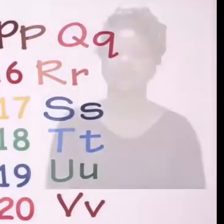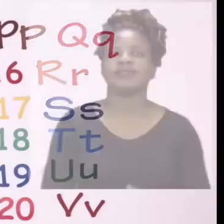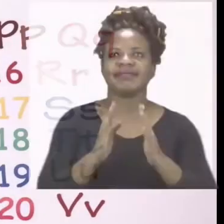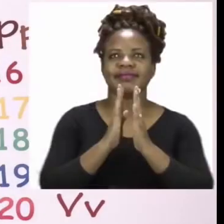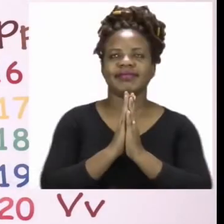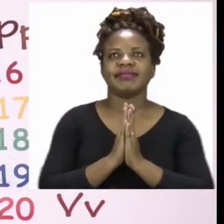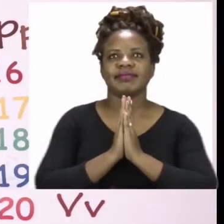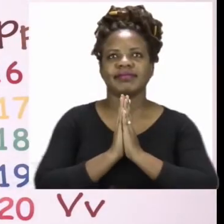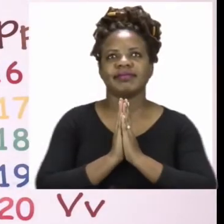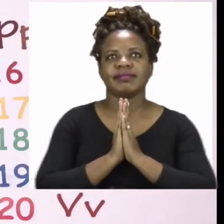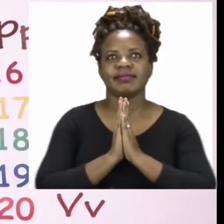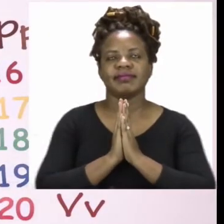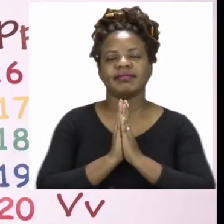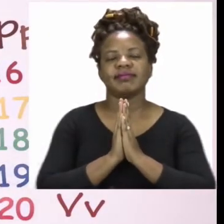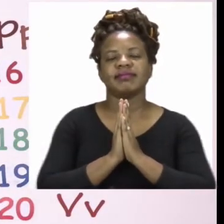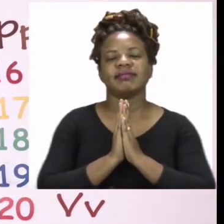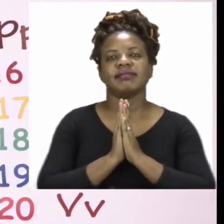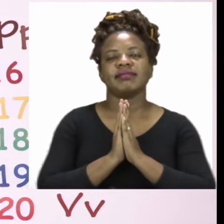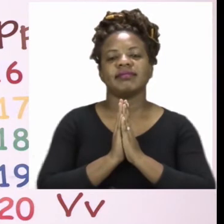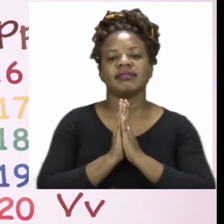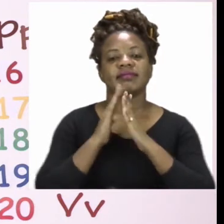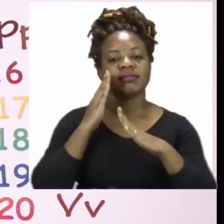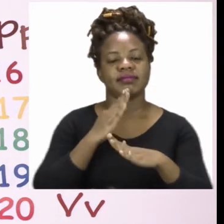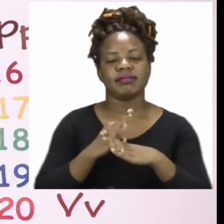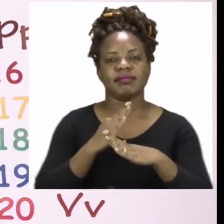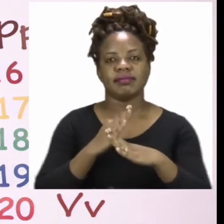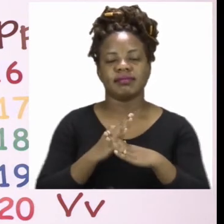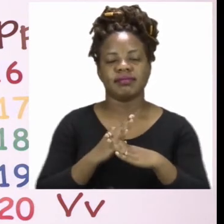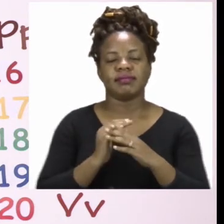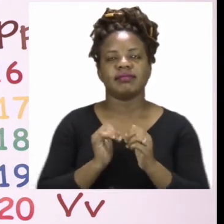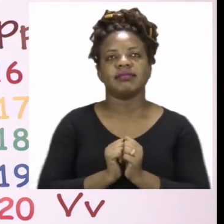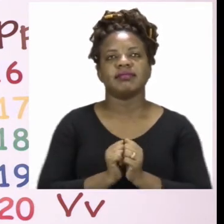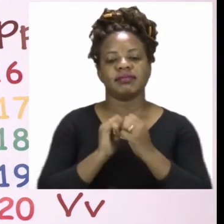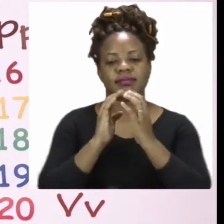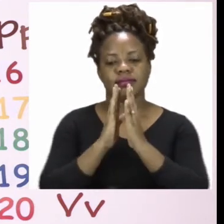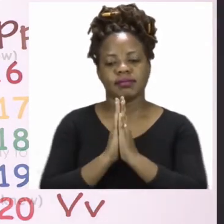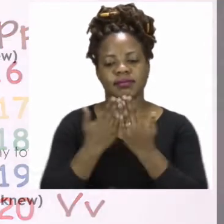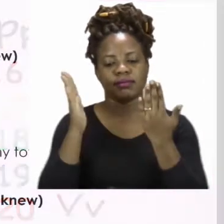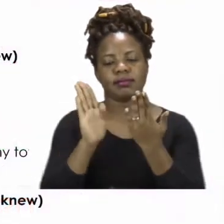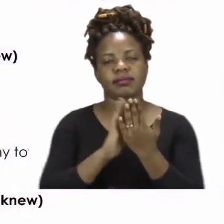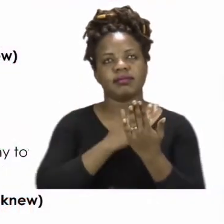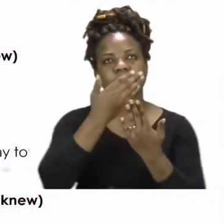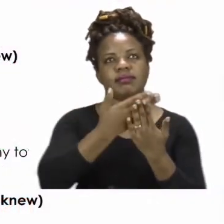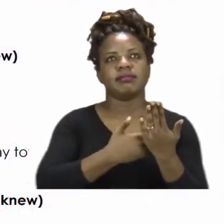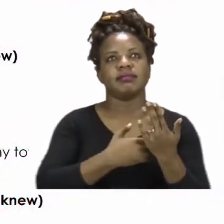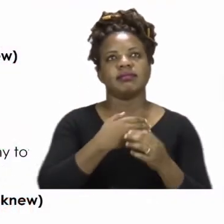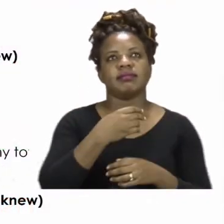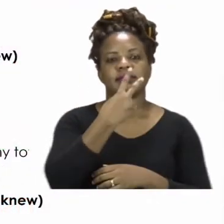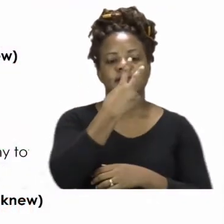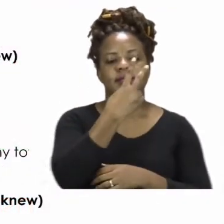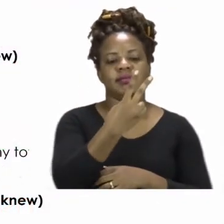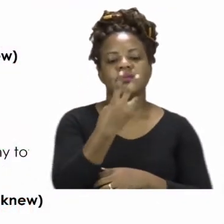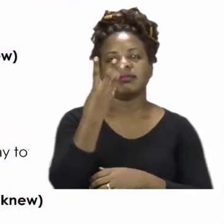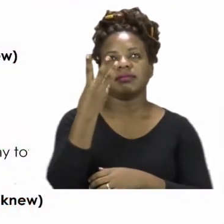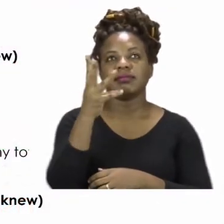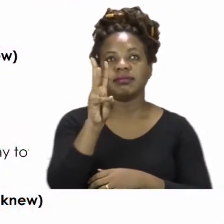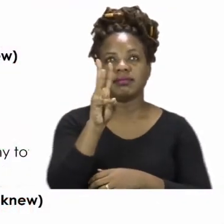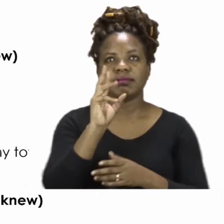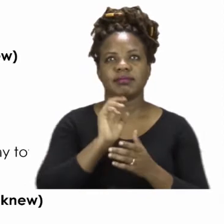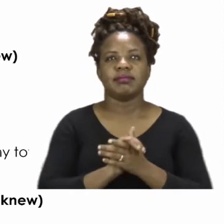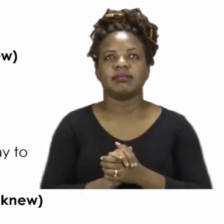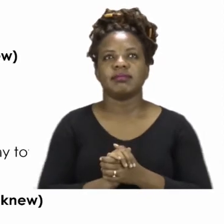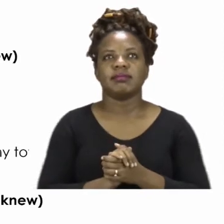Now for our next exercise, boys and girls, let's turn to page 26. On